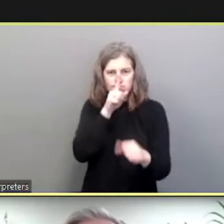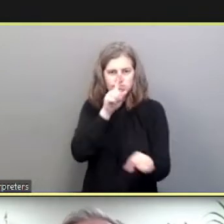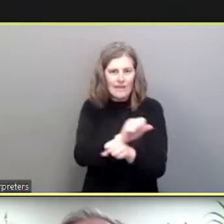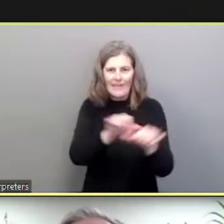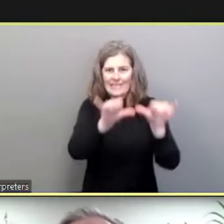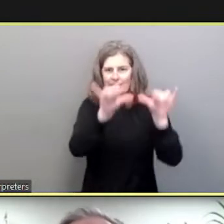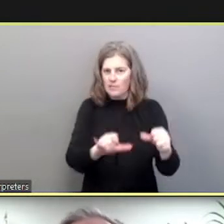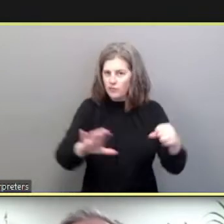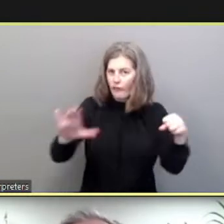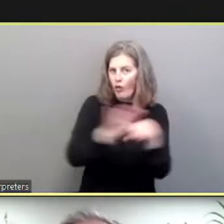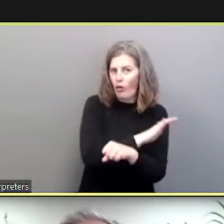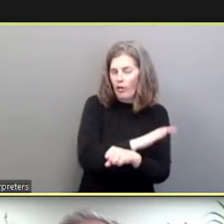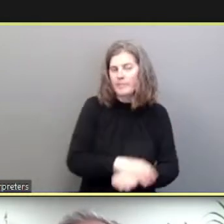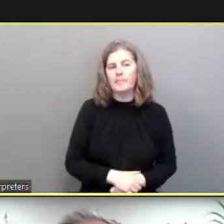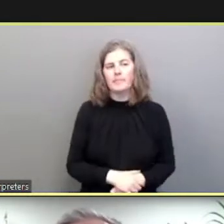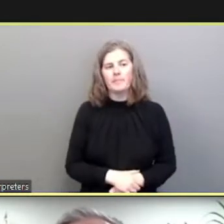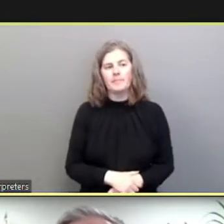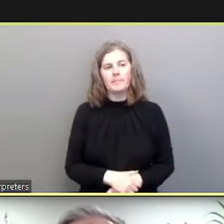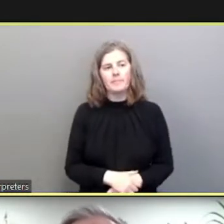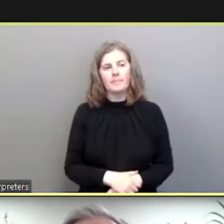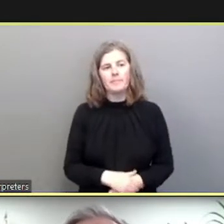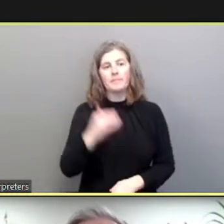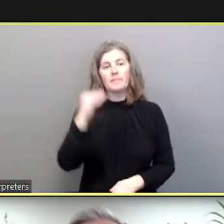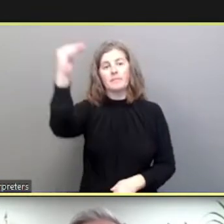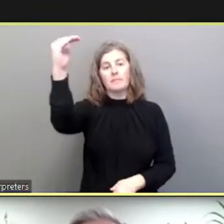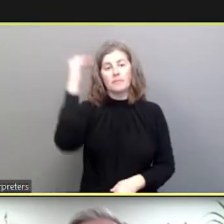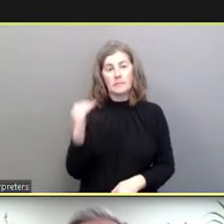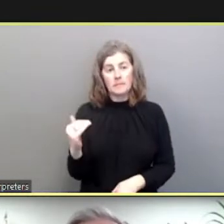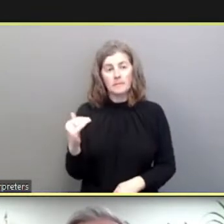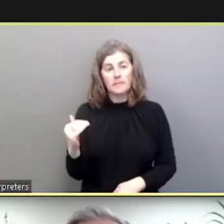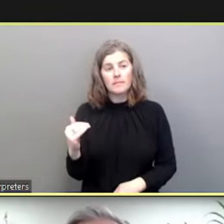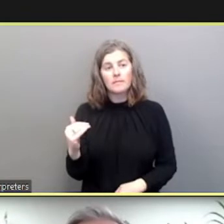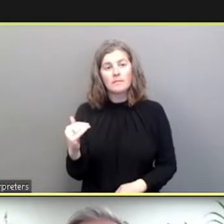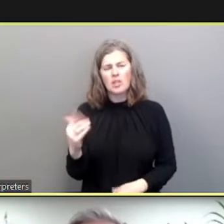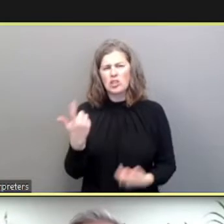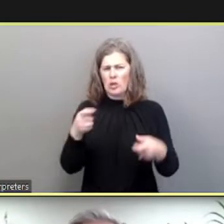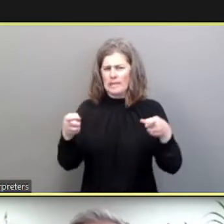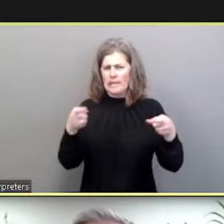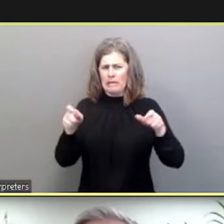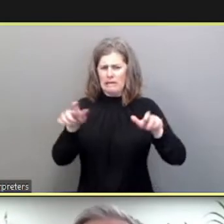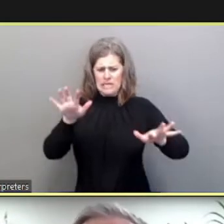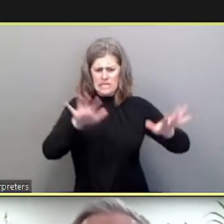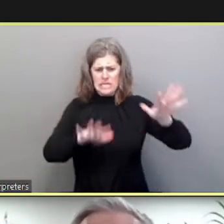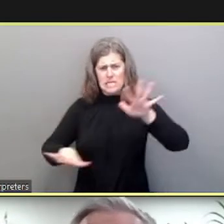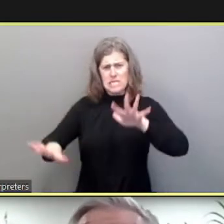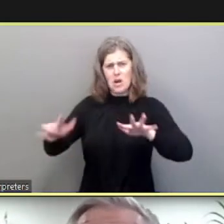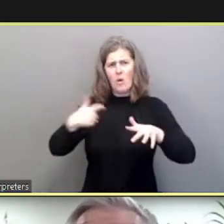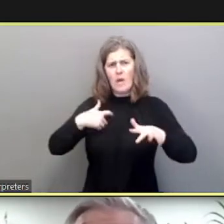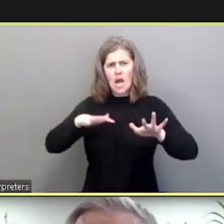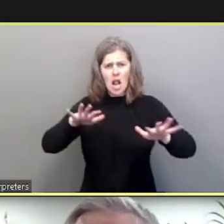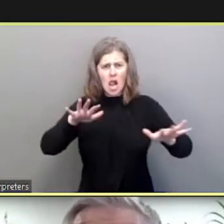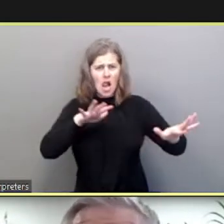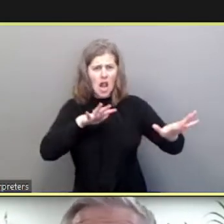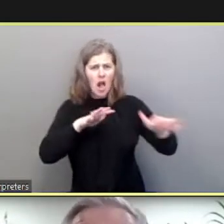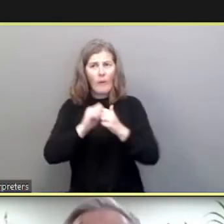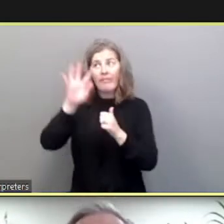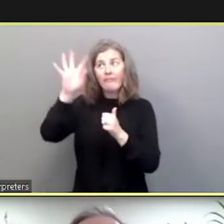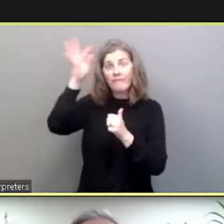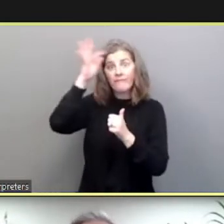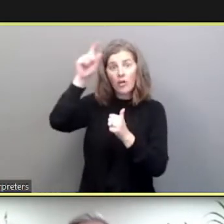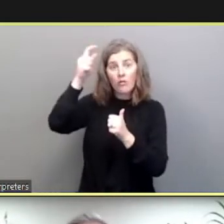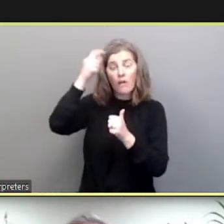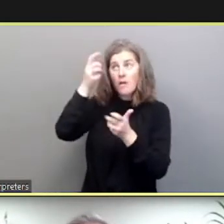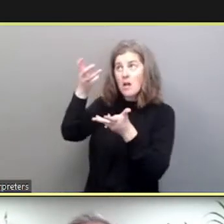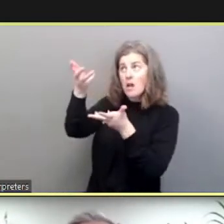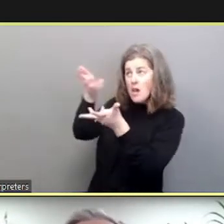full. Next slide, please. In order to try to deal with this, we're doing a lot of work with the federal government, and we